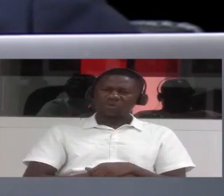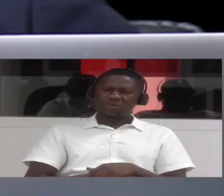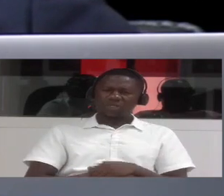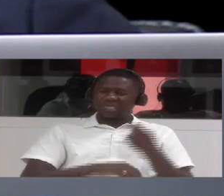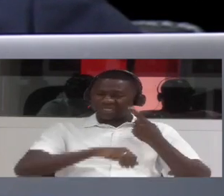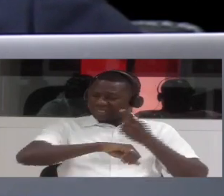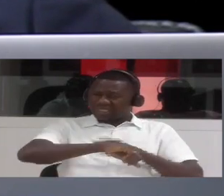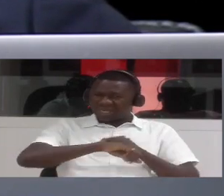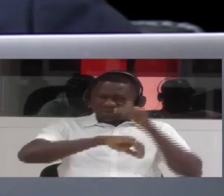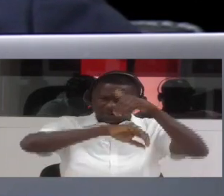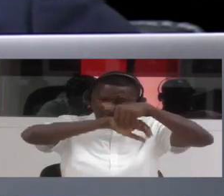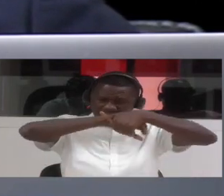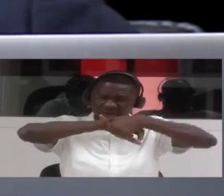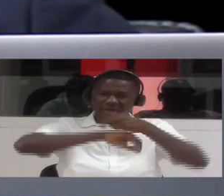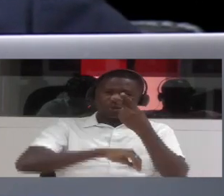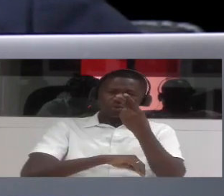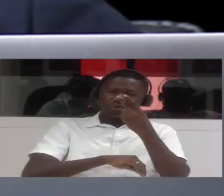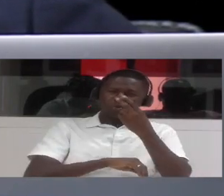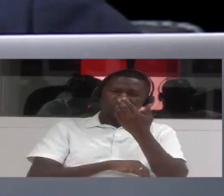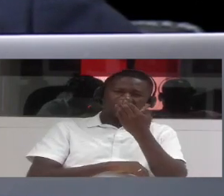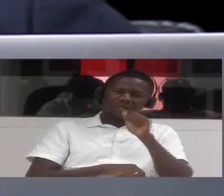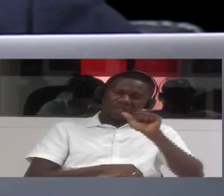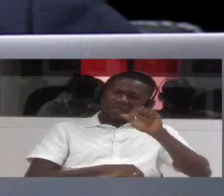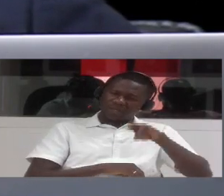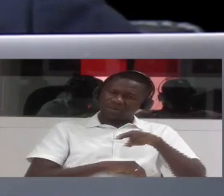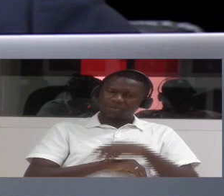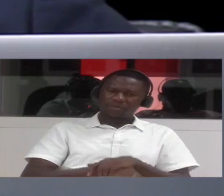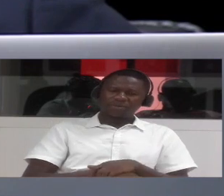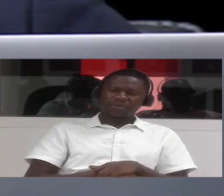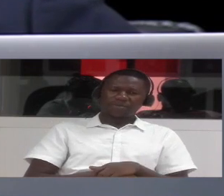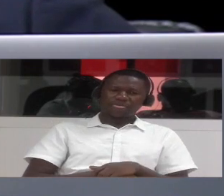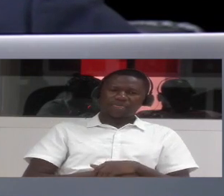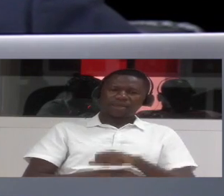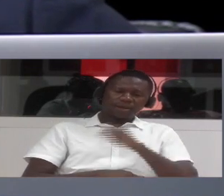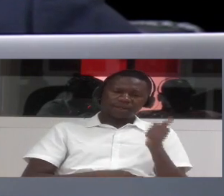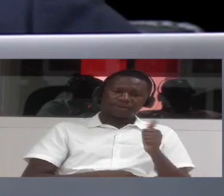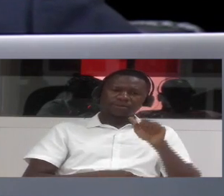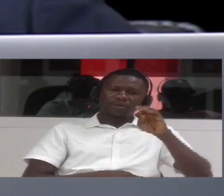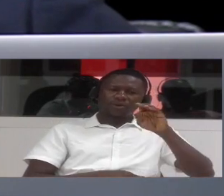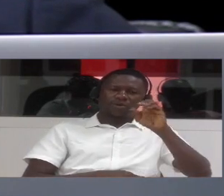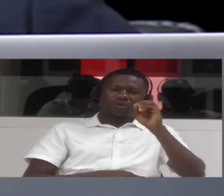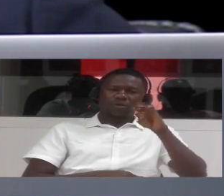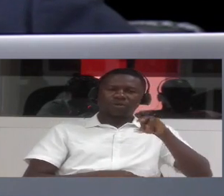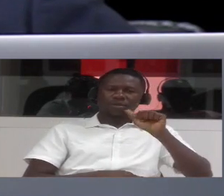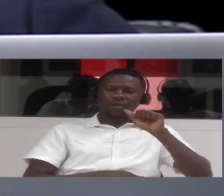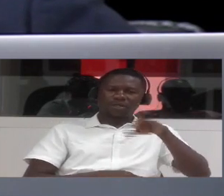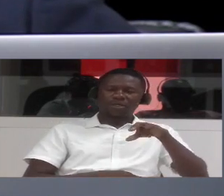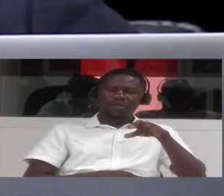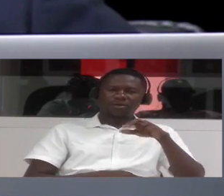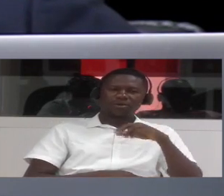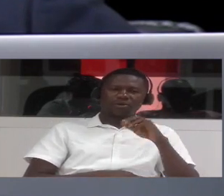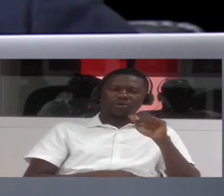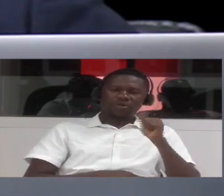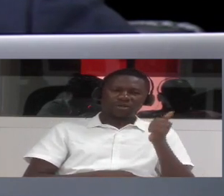extraordinary. And Omar Ba and Lamarana Diallo, Babukar Sise and